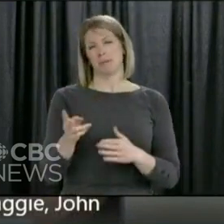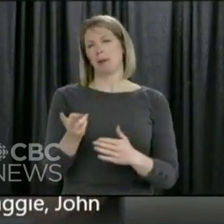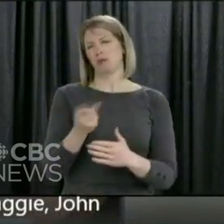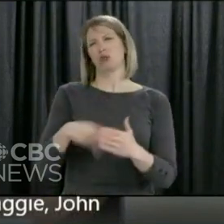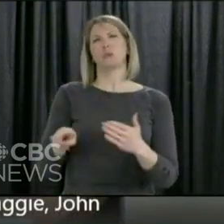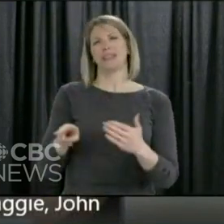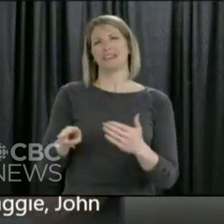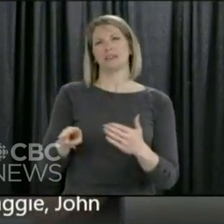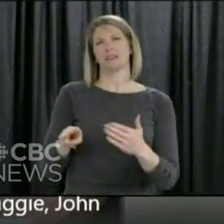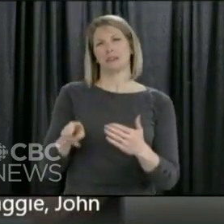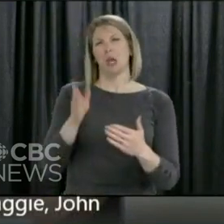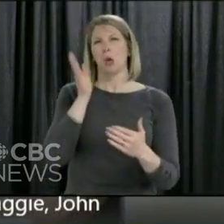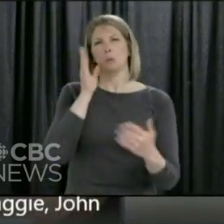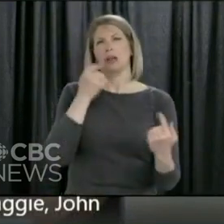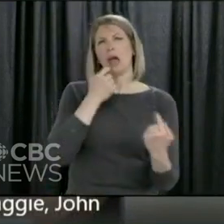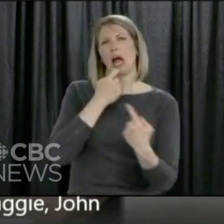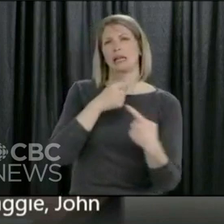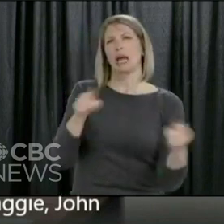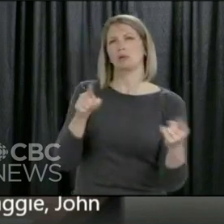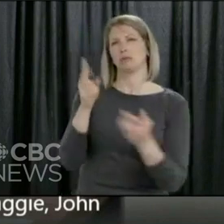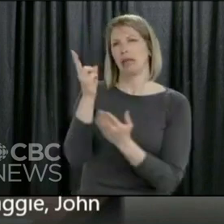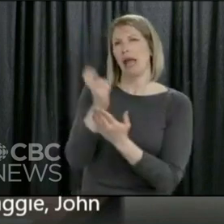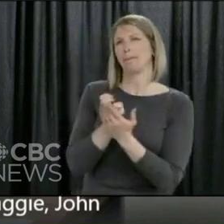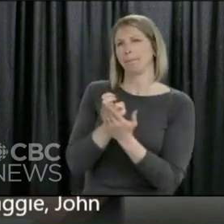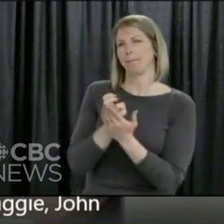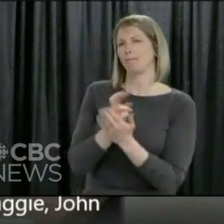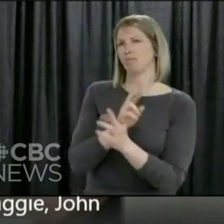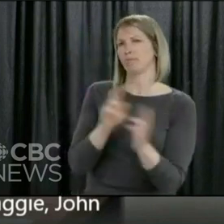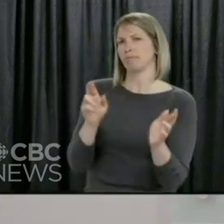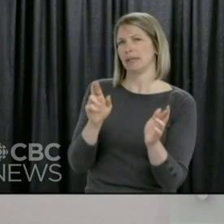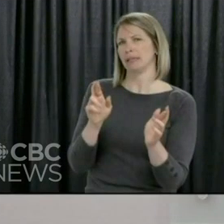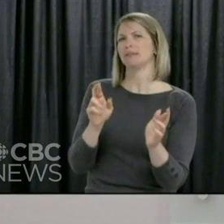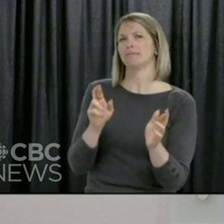2 weeks for getting it out there.